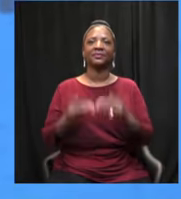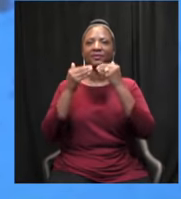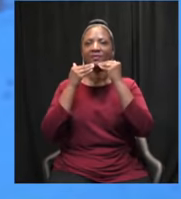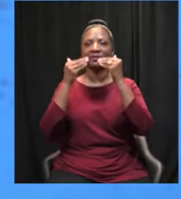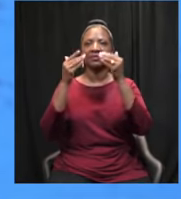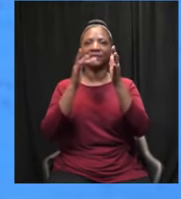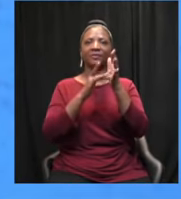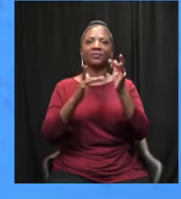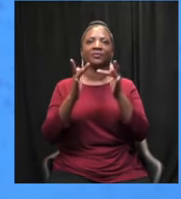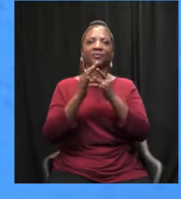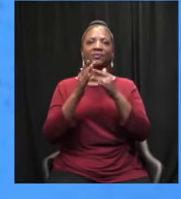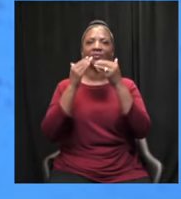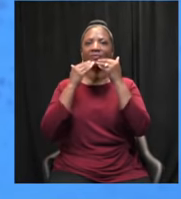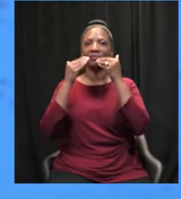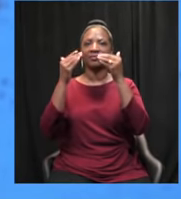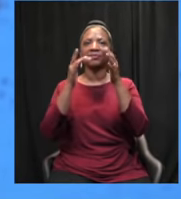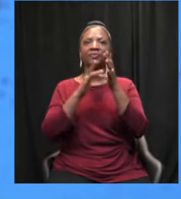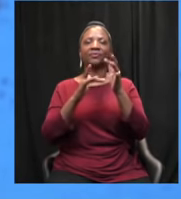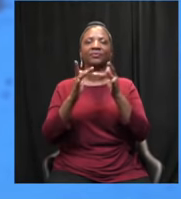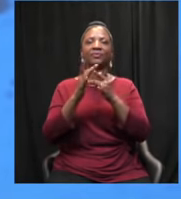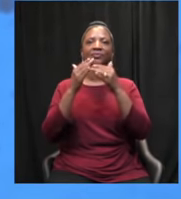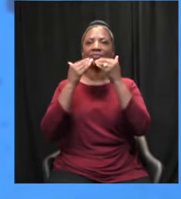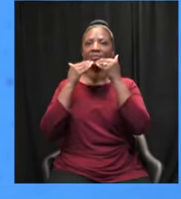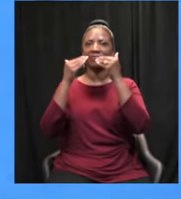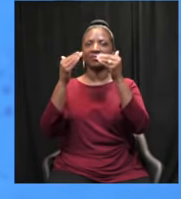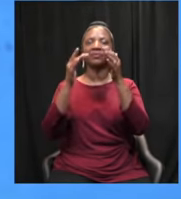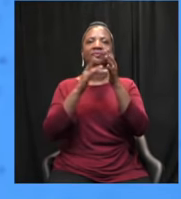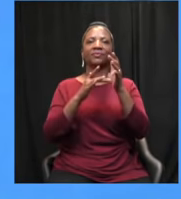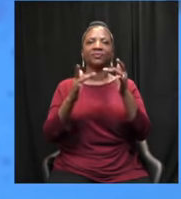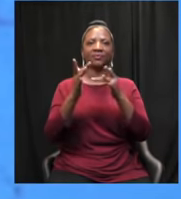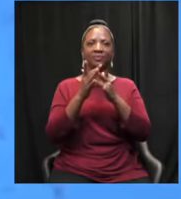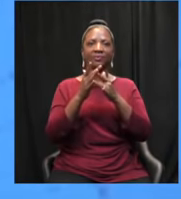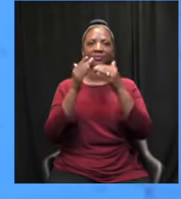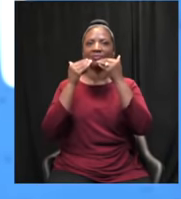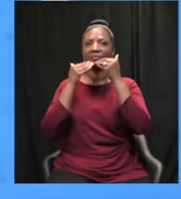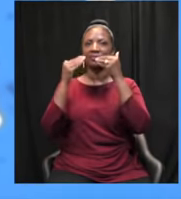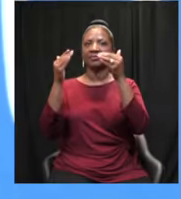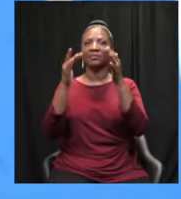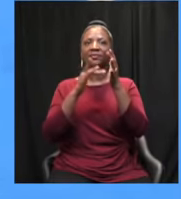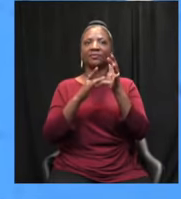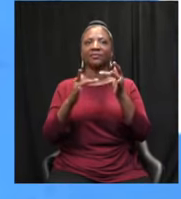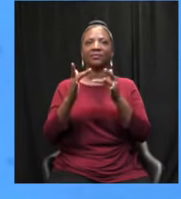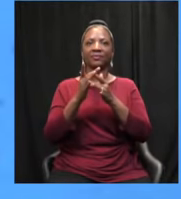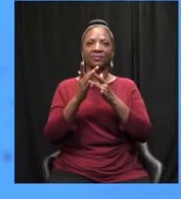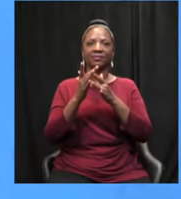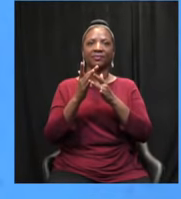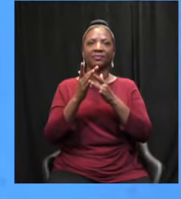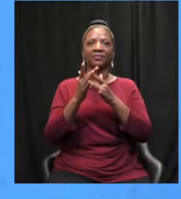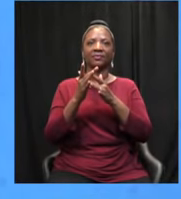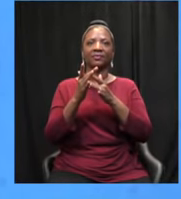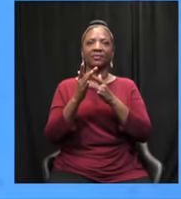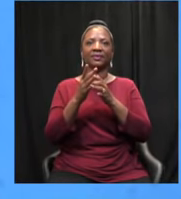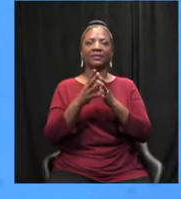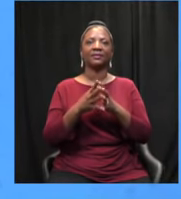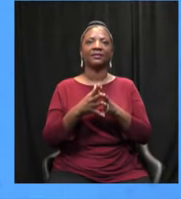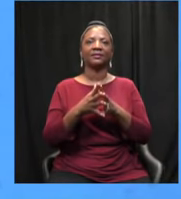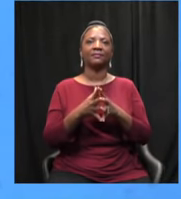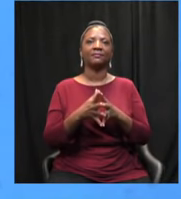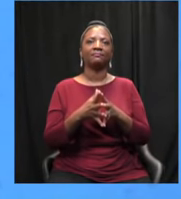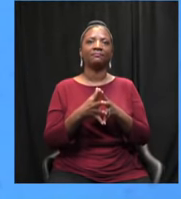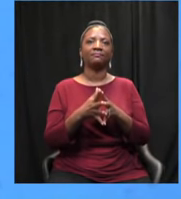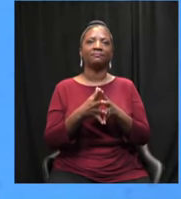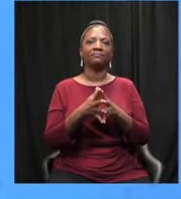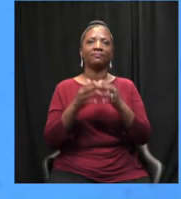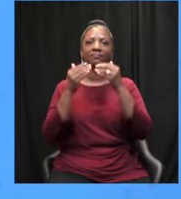Jesus. Thank you, Jesus. Thank you, Jesus. Thank you, Jesus. Thank you, Jesus. Thank you, Jesus. Thank you,